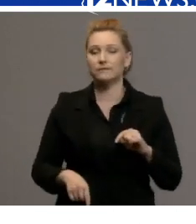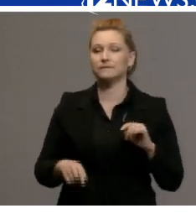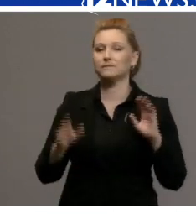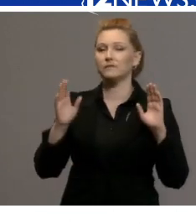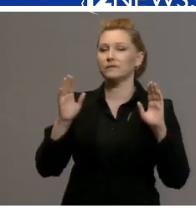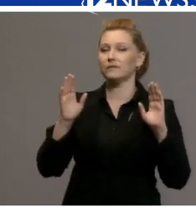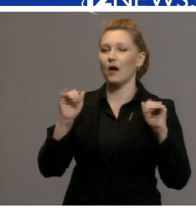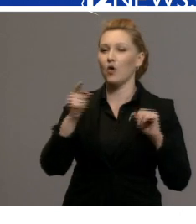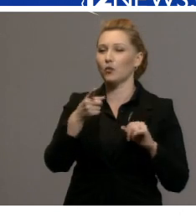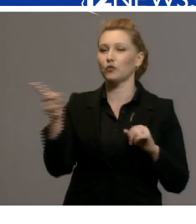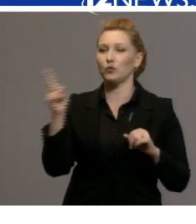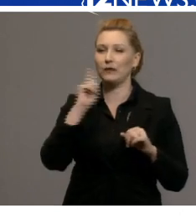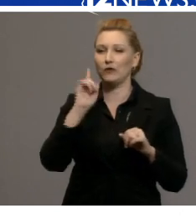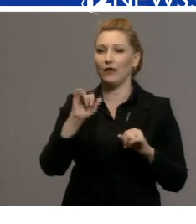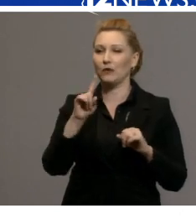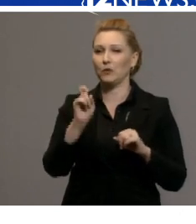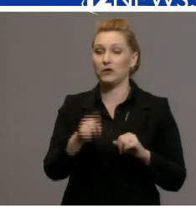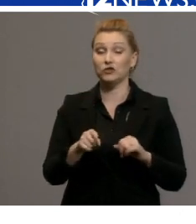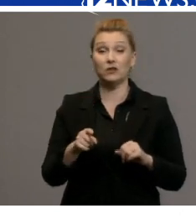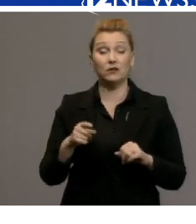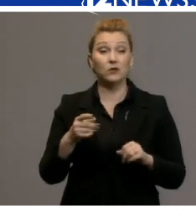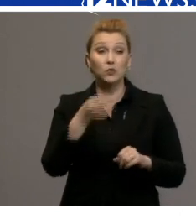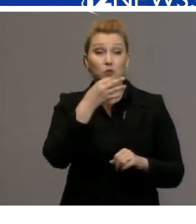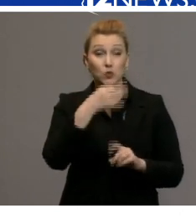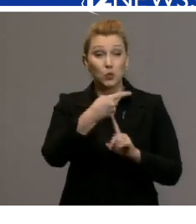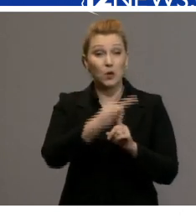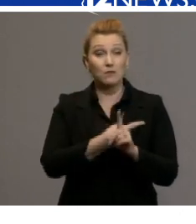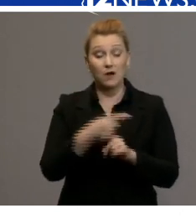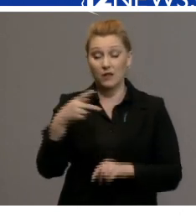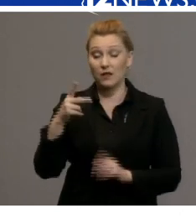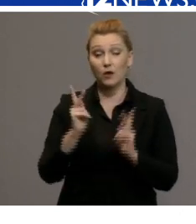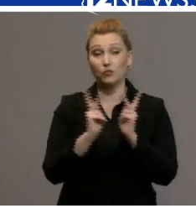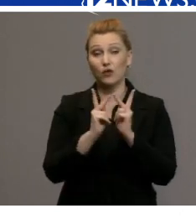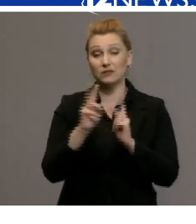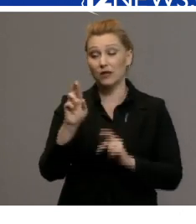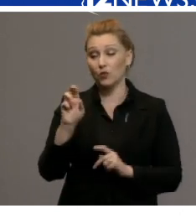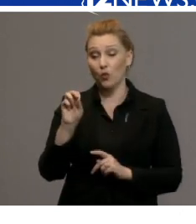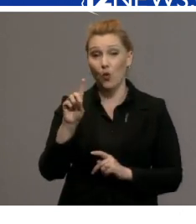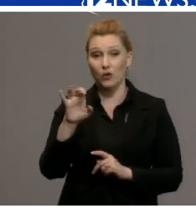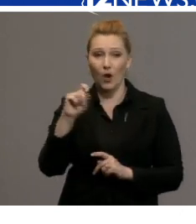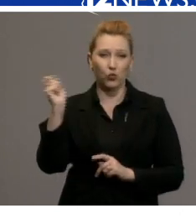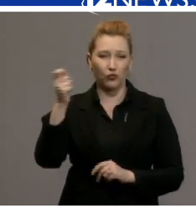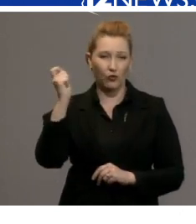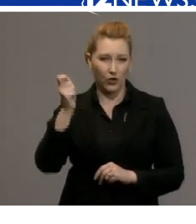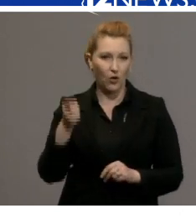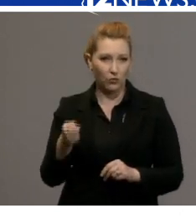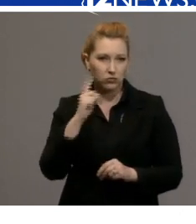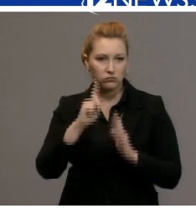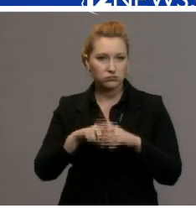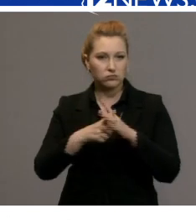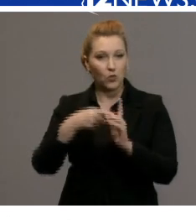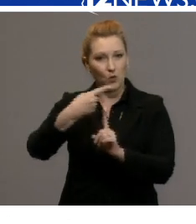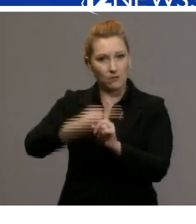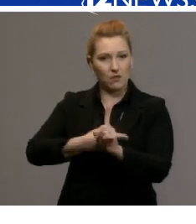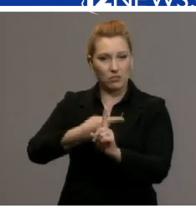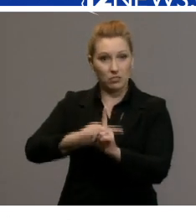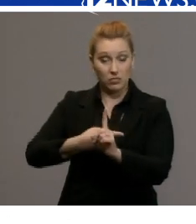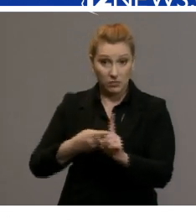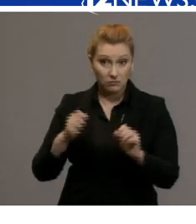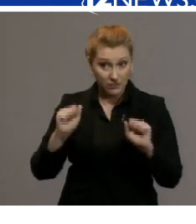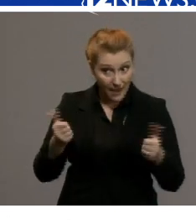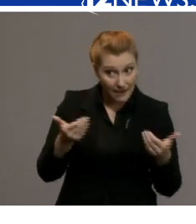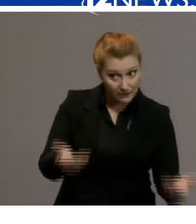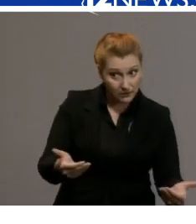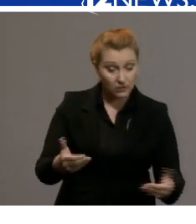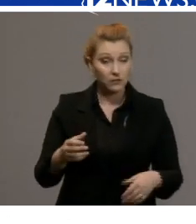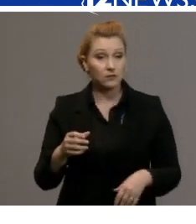a month from now, and can they have a rodeo, and can they have people in the stands? The answer is they can have a